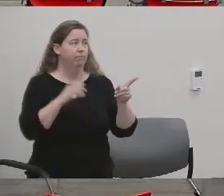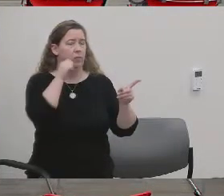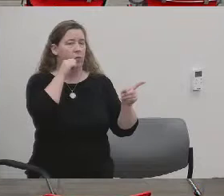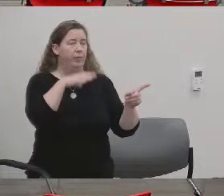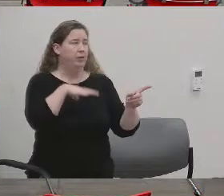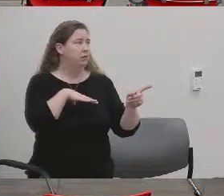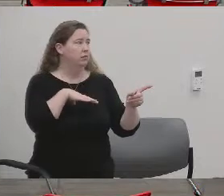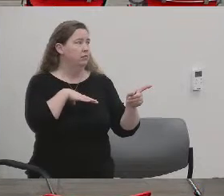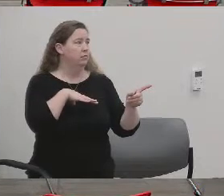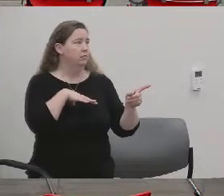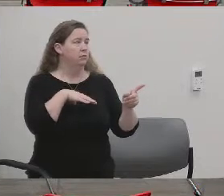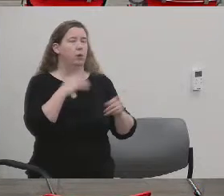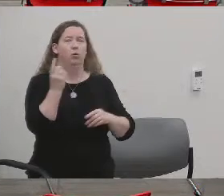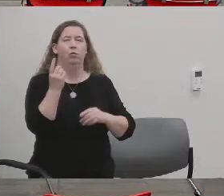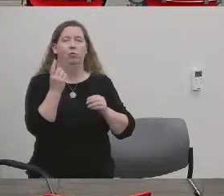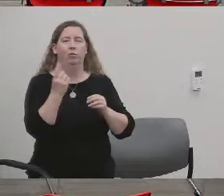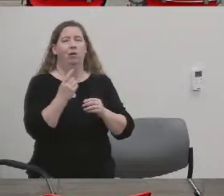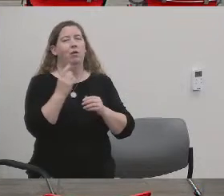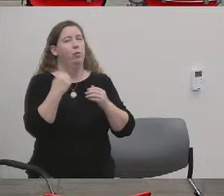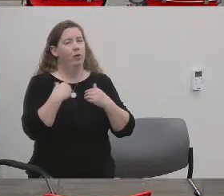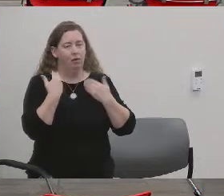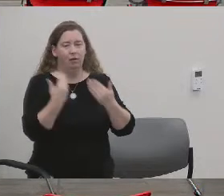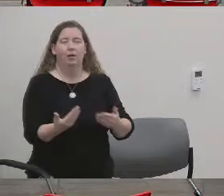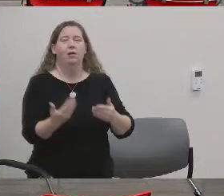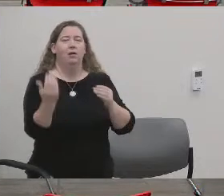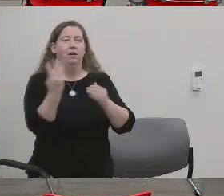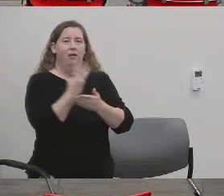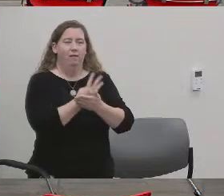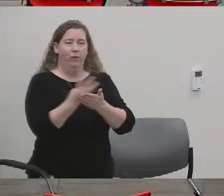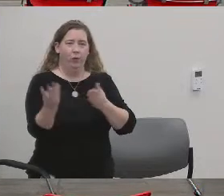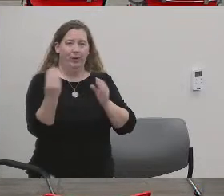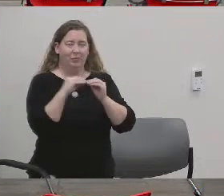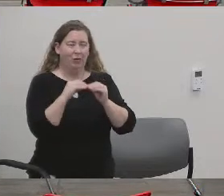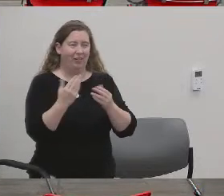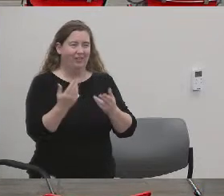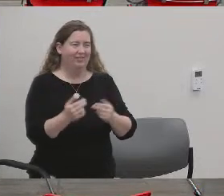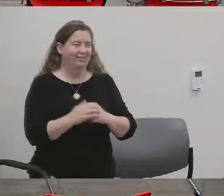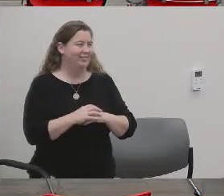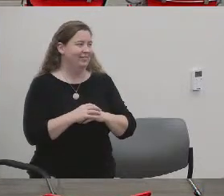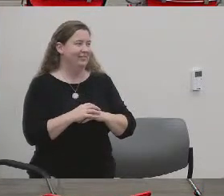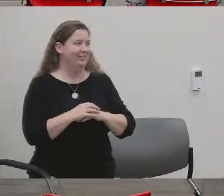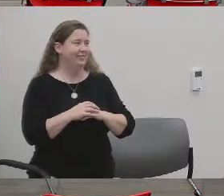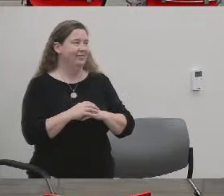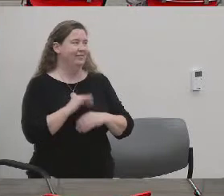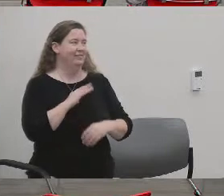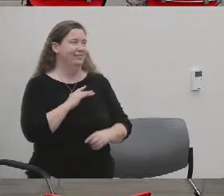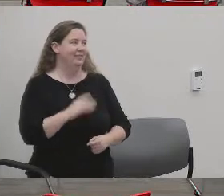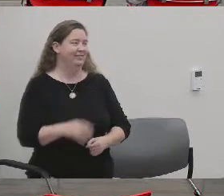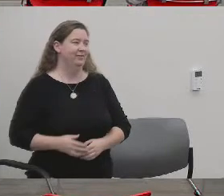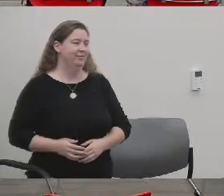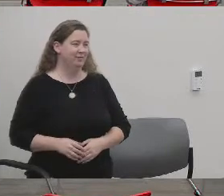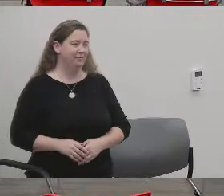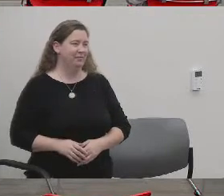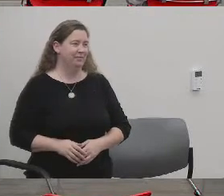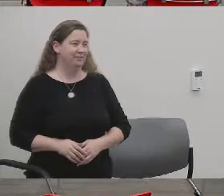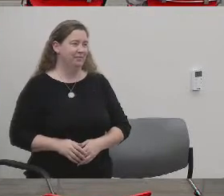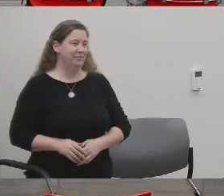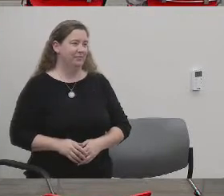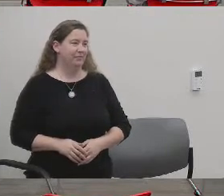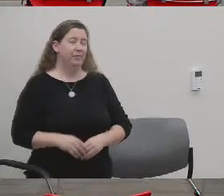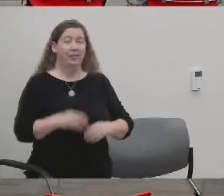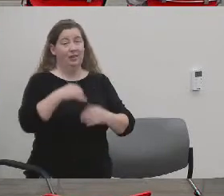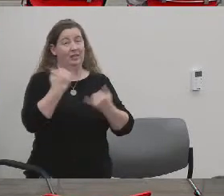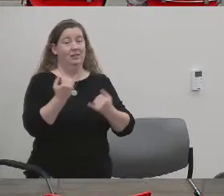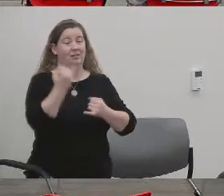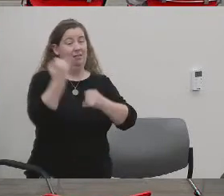We made it another 4 weeks. So what is that, John, now 7 weeks? Well, this is the end of the